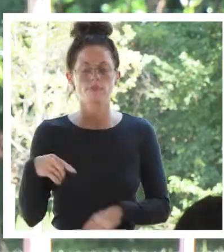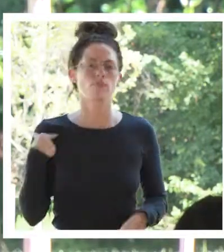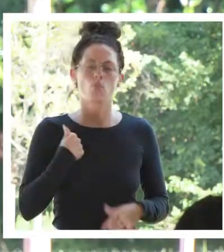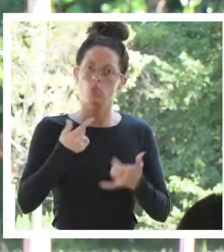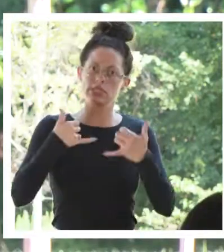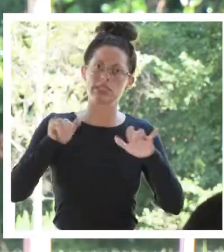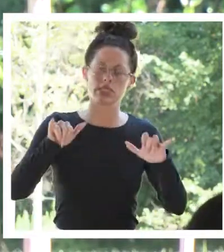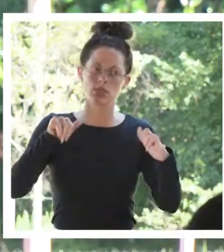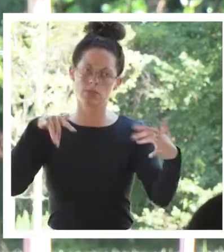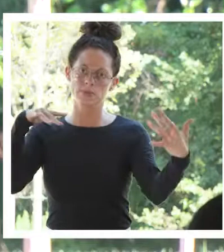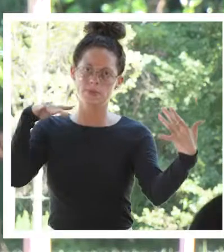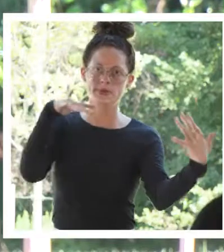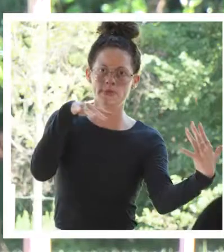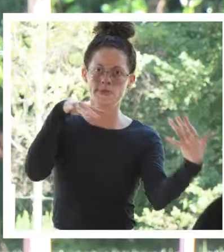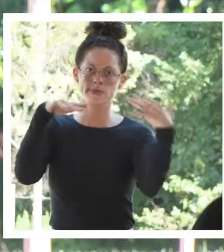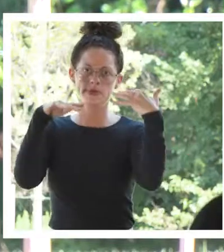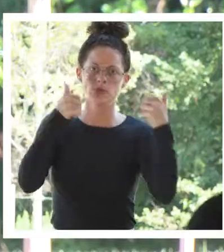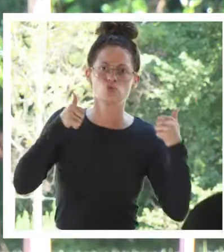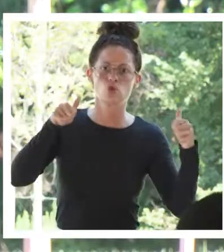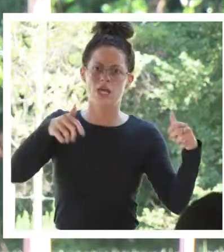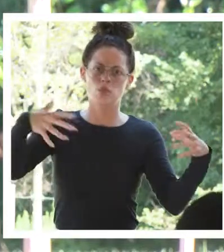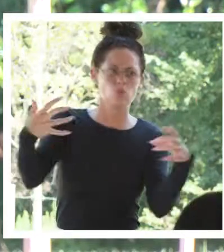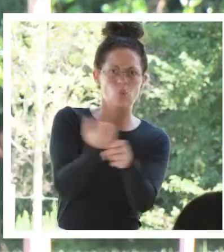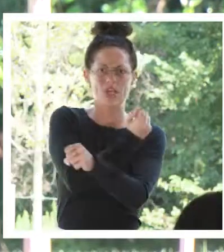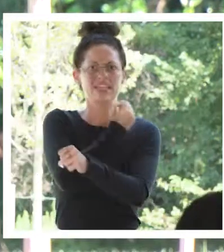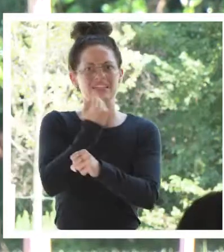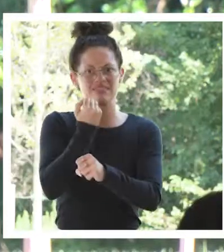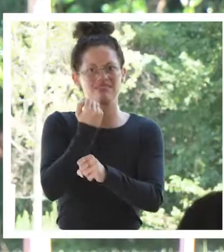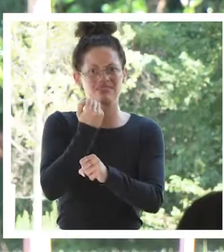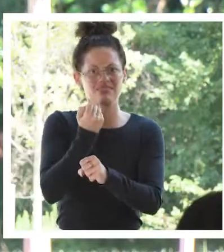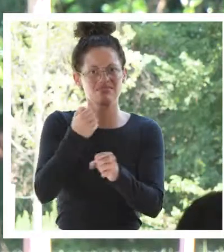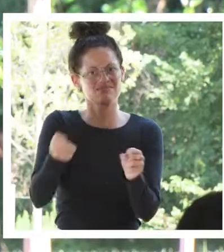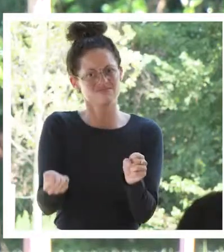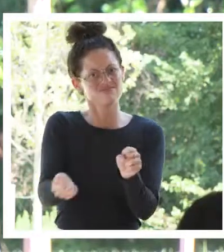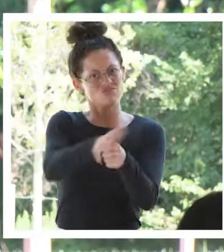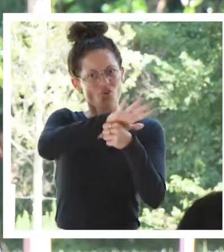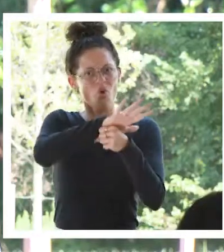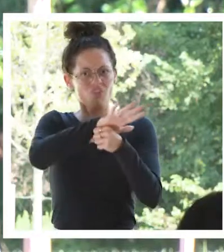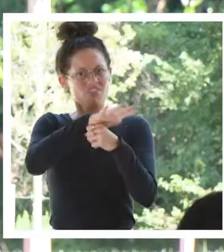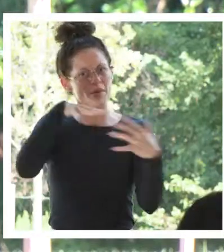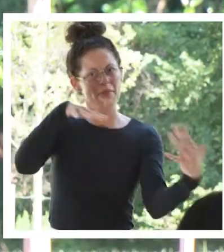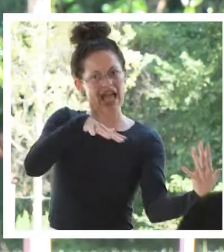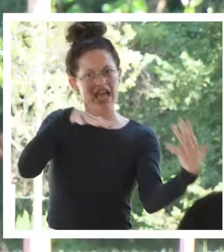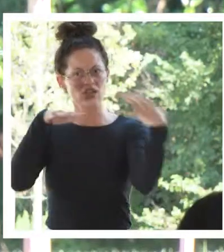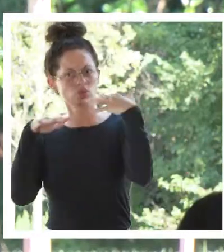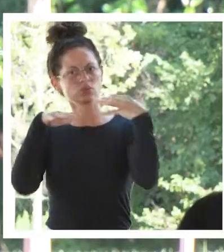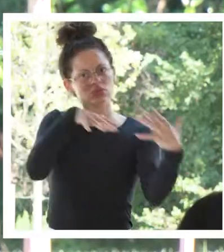these viruses, testing whether our nation, so conceived in liberty, can long endure.